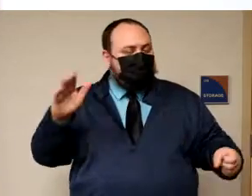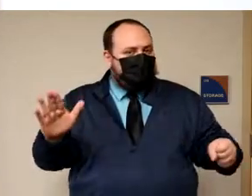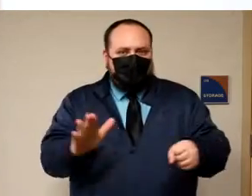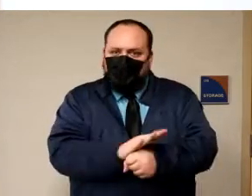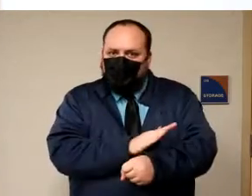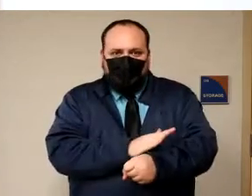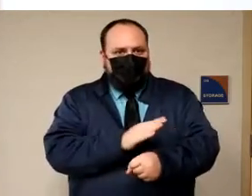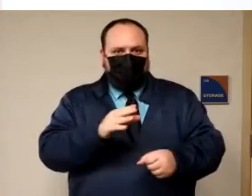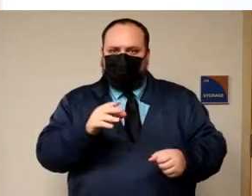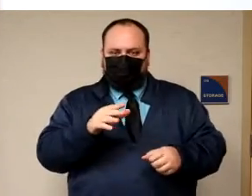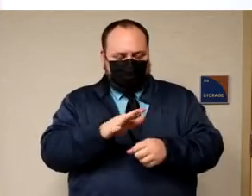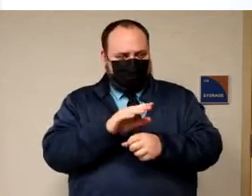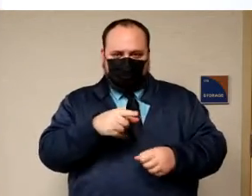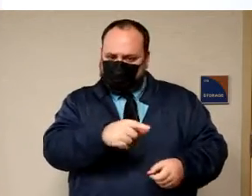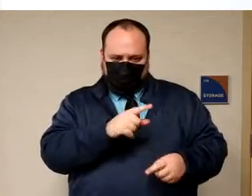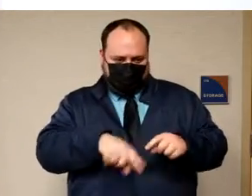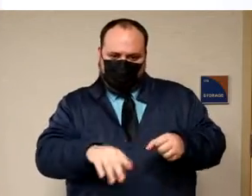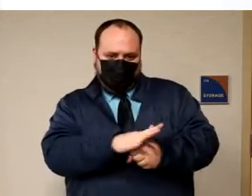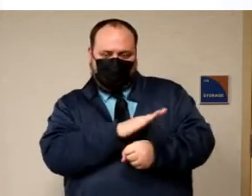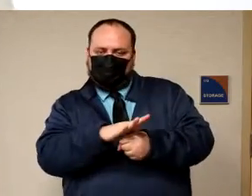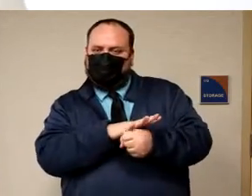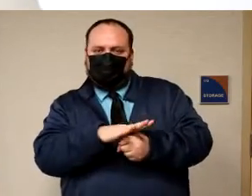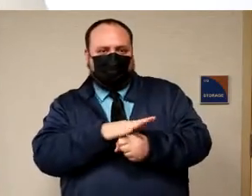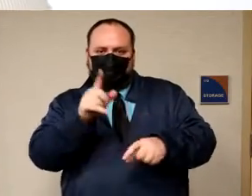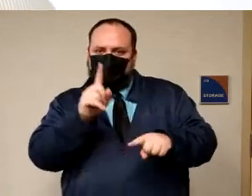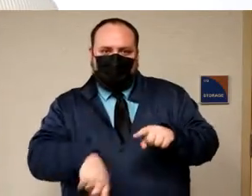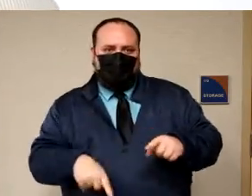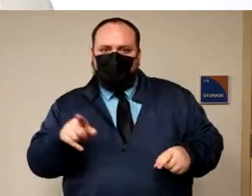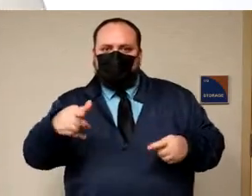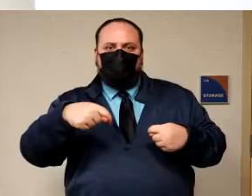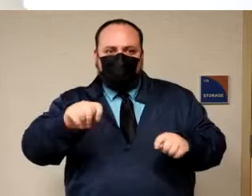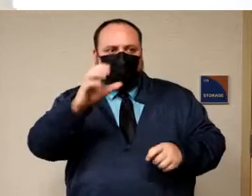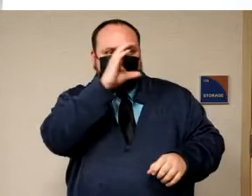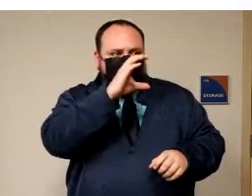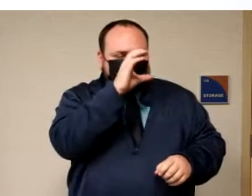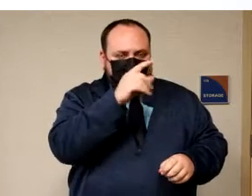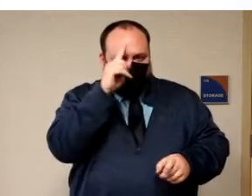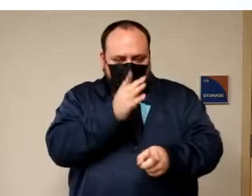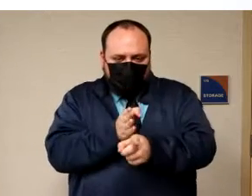Visalia. We try to look for main streets.